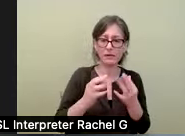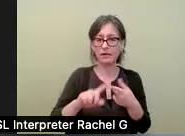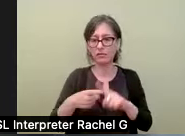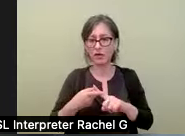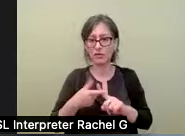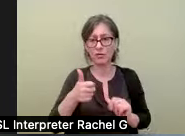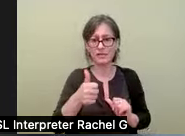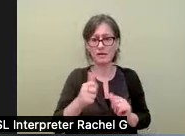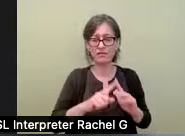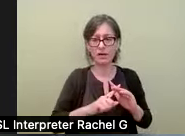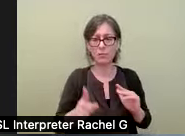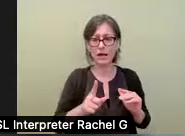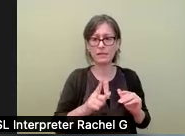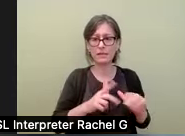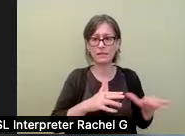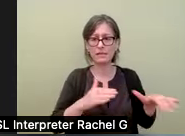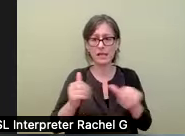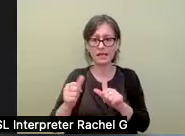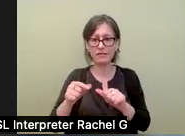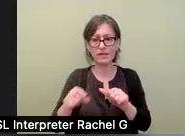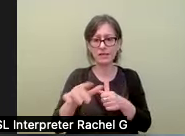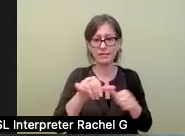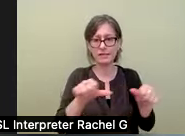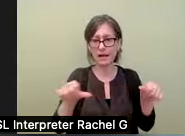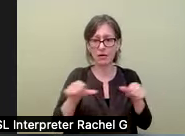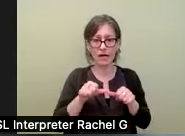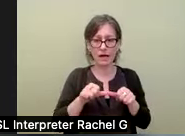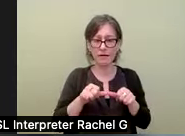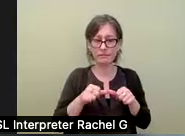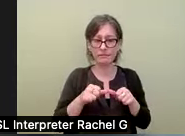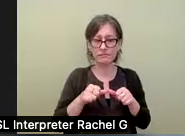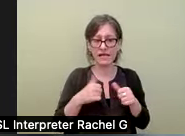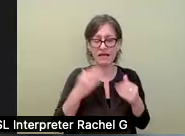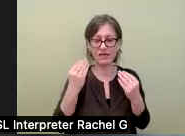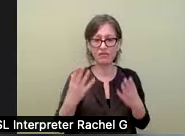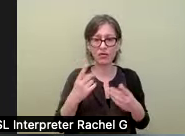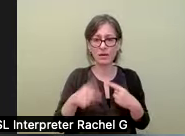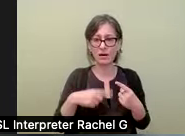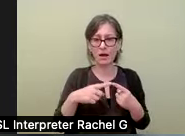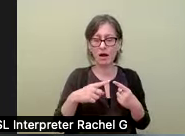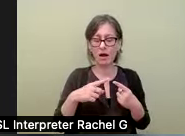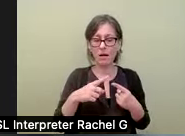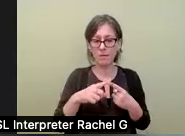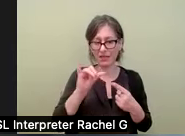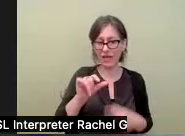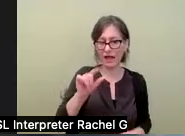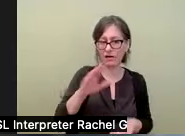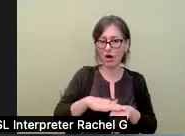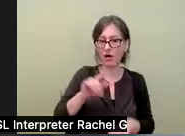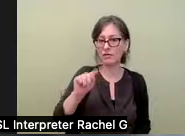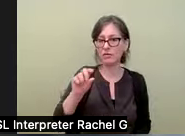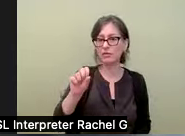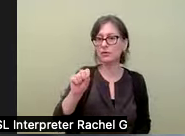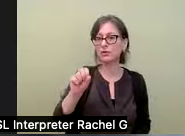and practice walking out of the area. There's information on tsunamizone.org that can show you how